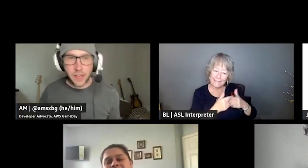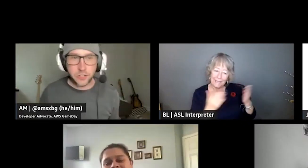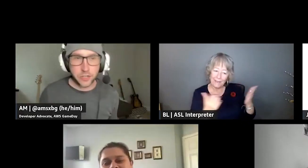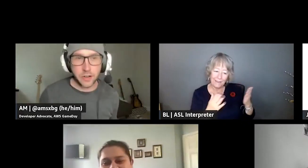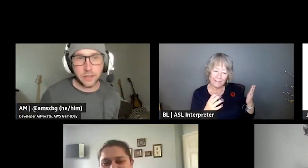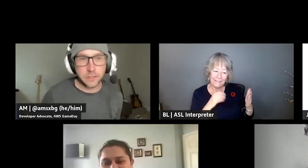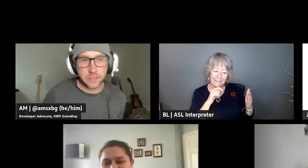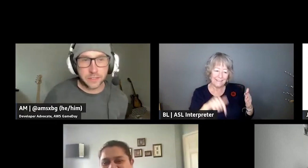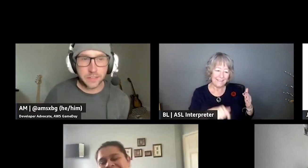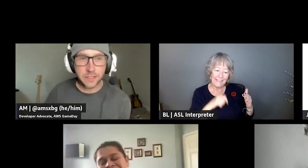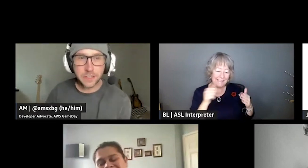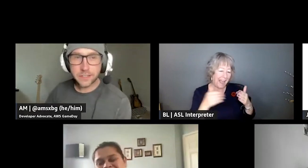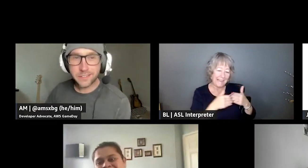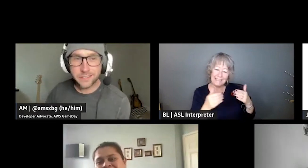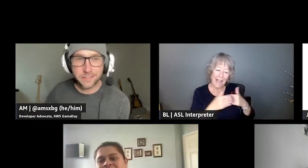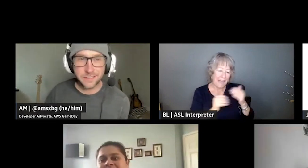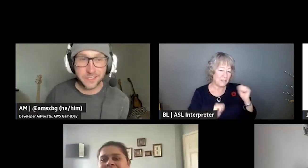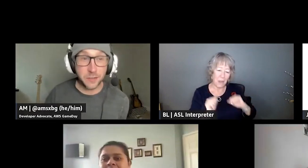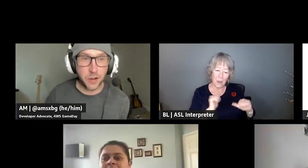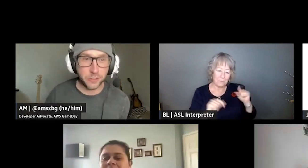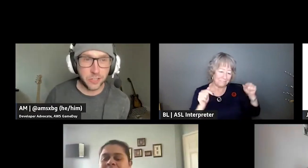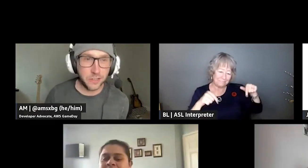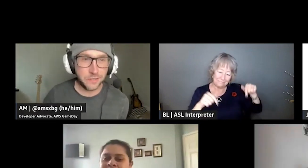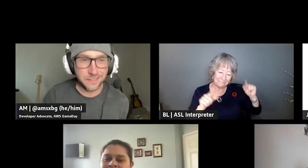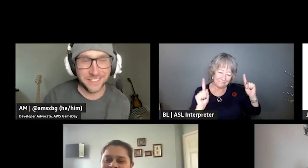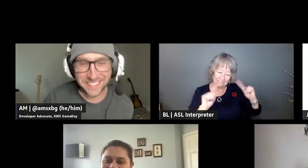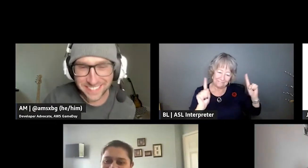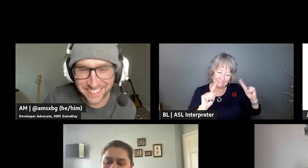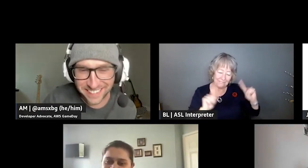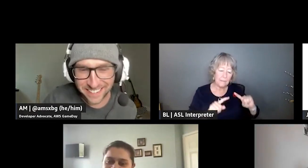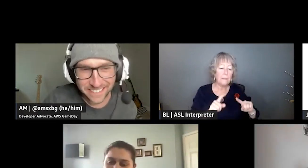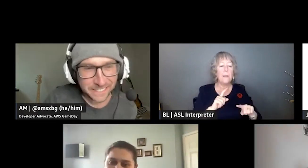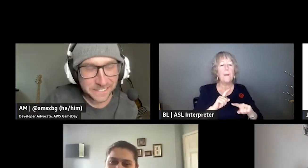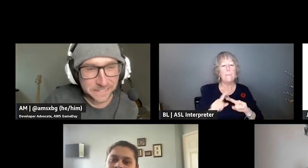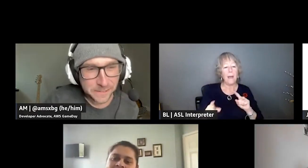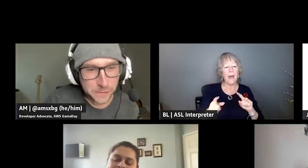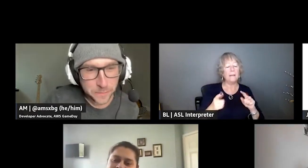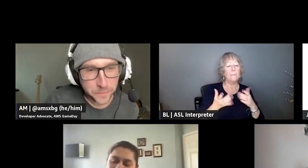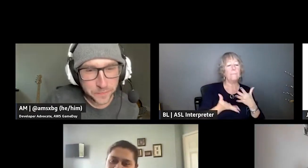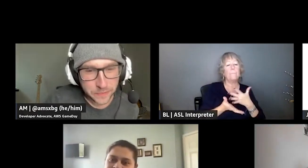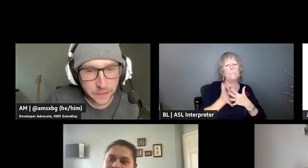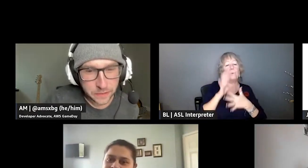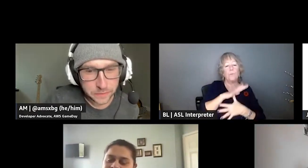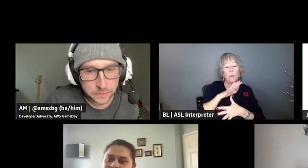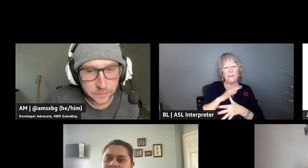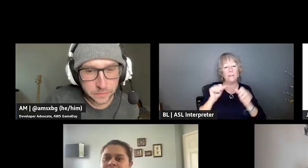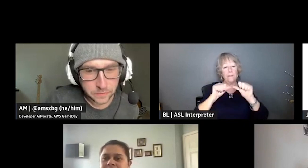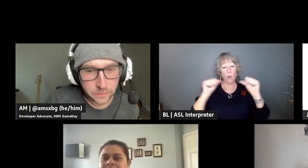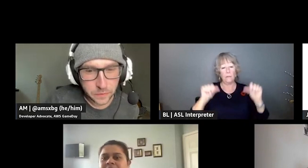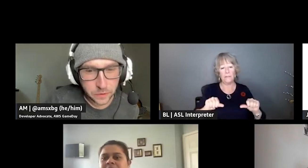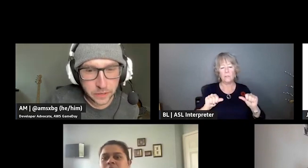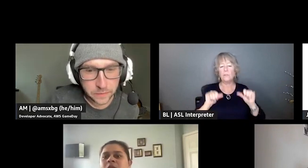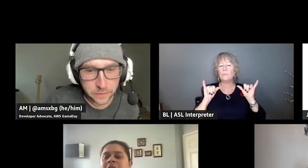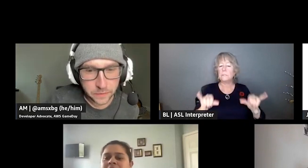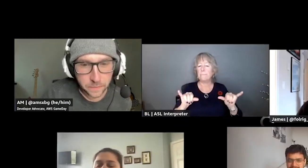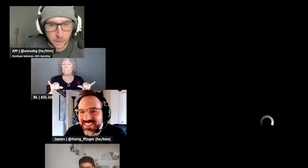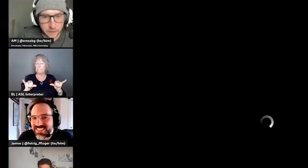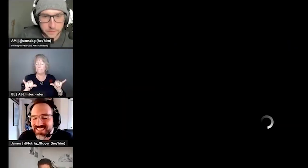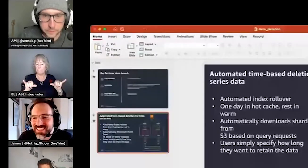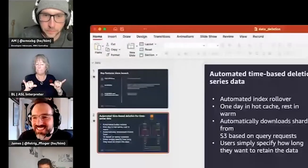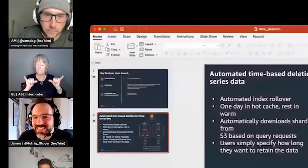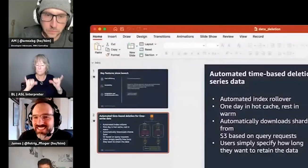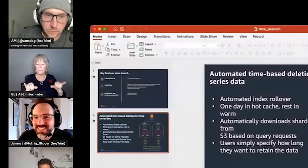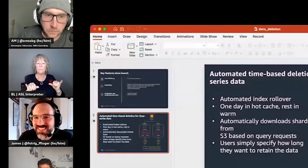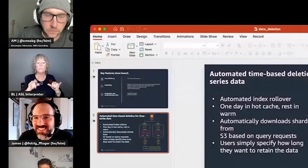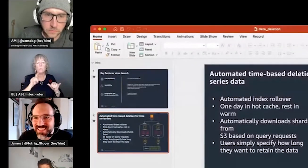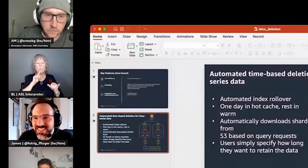not a slideshow. This is right. But yeah, demo. But predominantly the architecture remains the same, right? So in